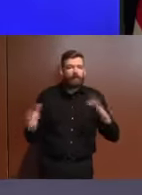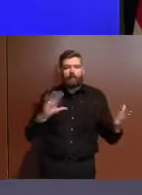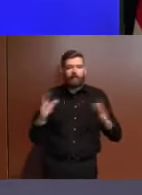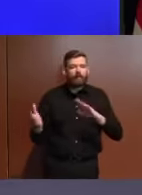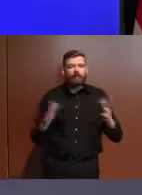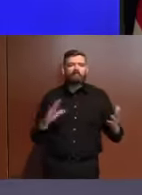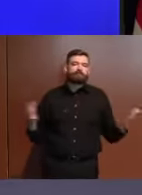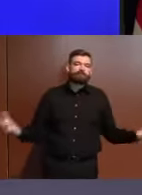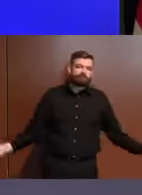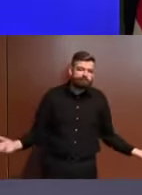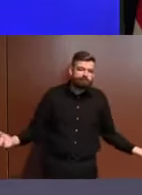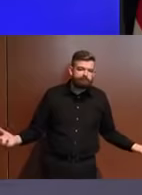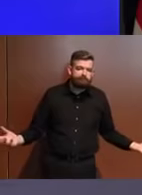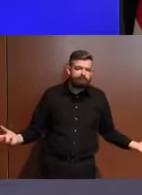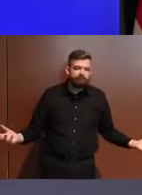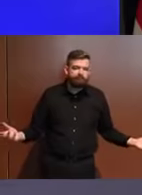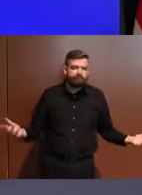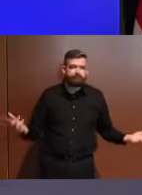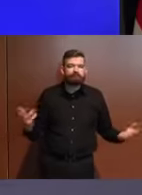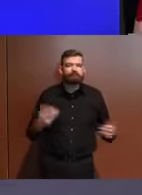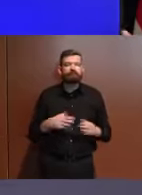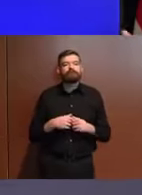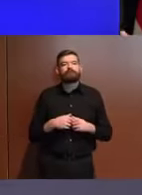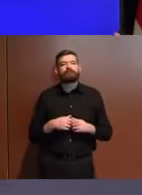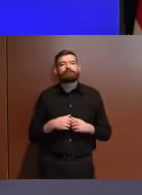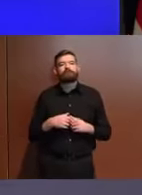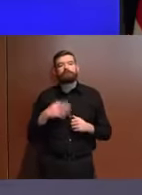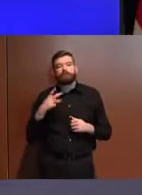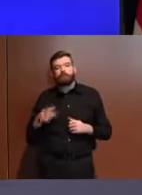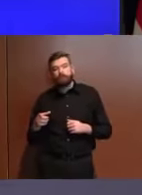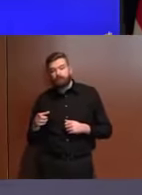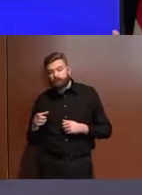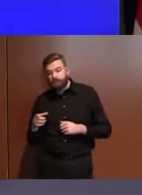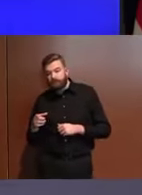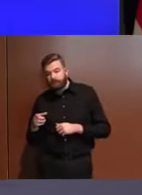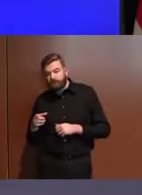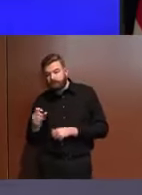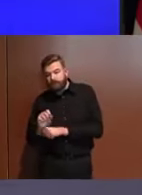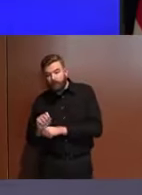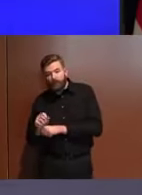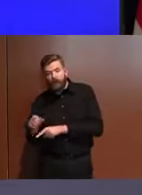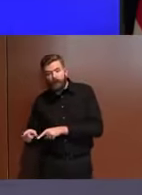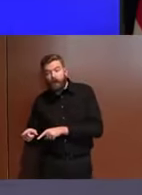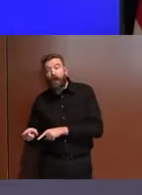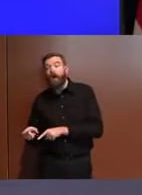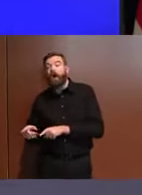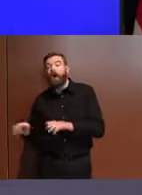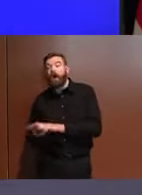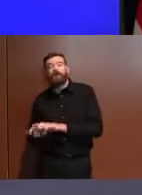both manpower and raw materials. Anything you want to add on patients